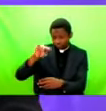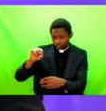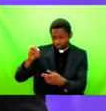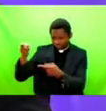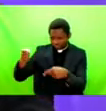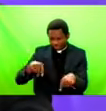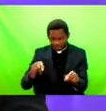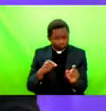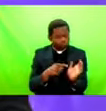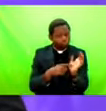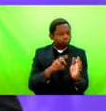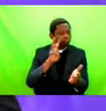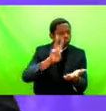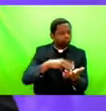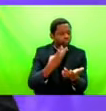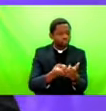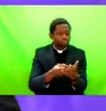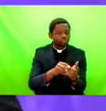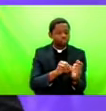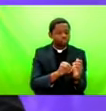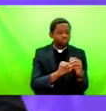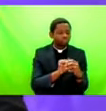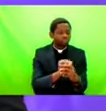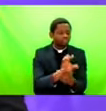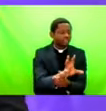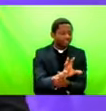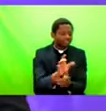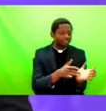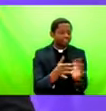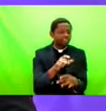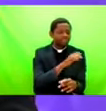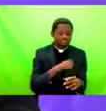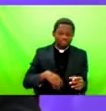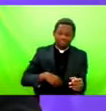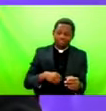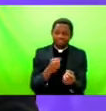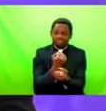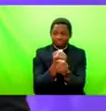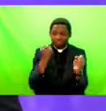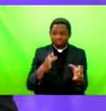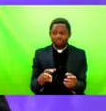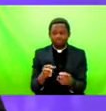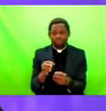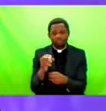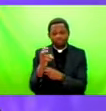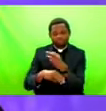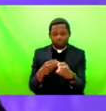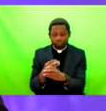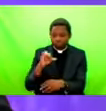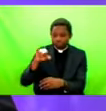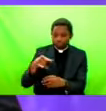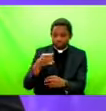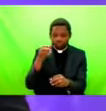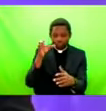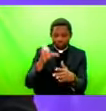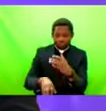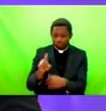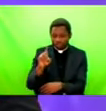light, Jesus Christ, the Savior of the world. John chapter 1, verse 6 and